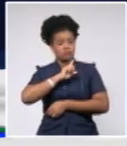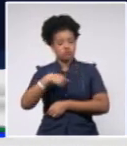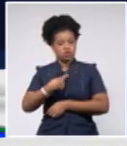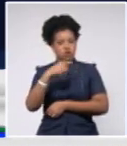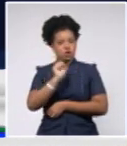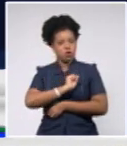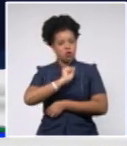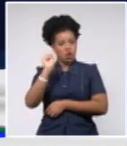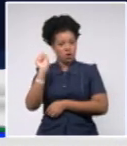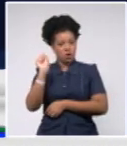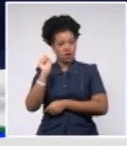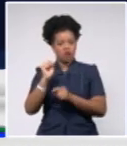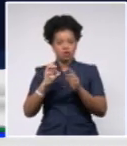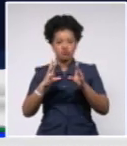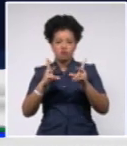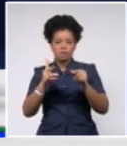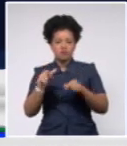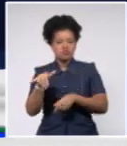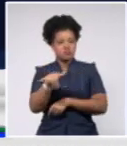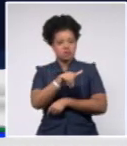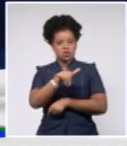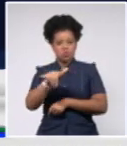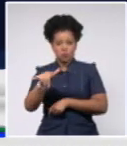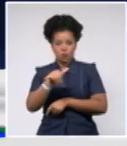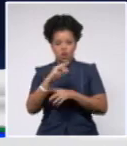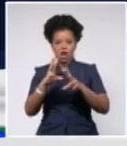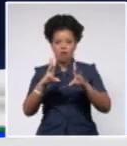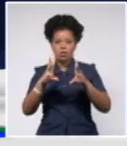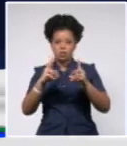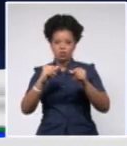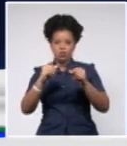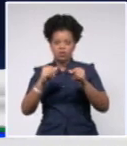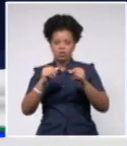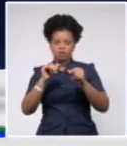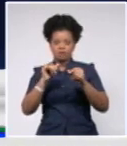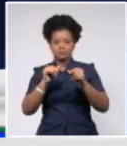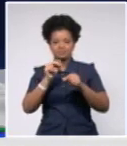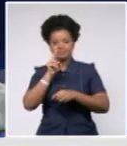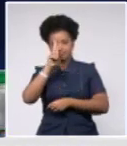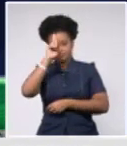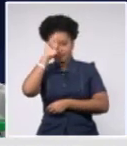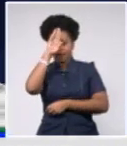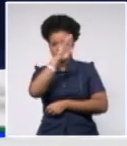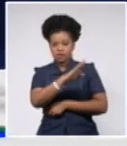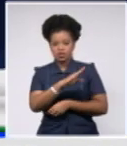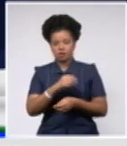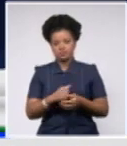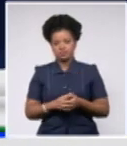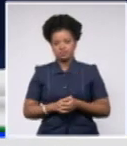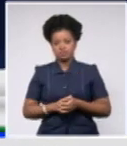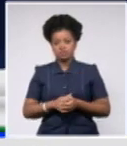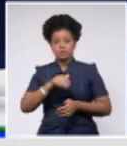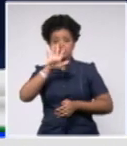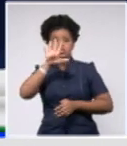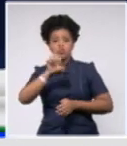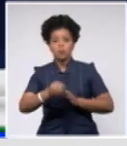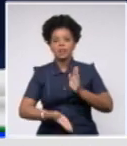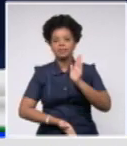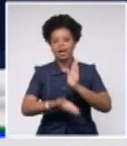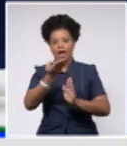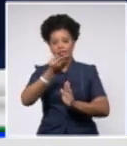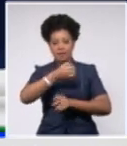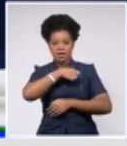4,462 people, or 87% of all confirmed cases in Cuba, have recovered from